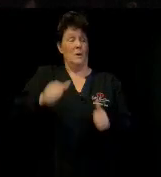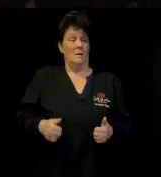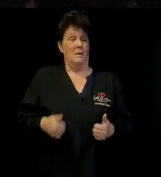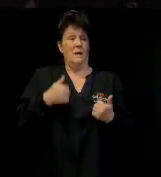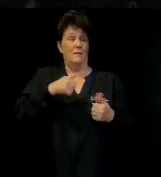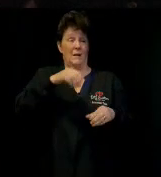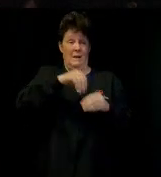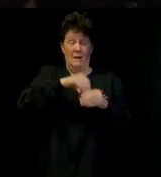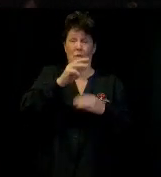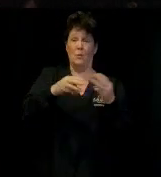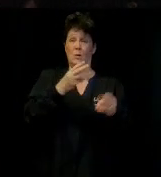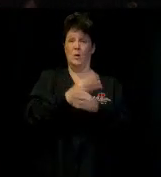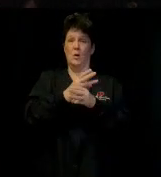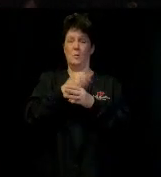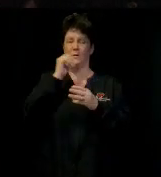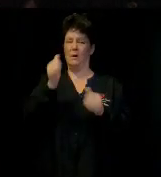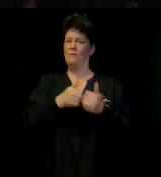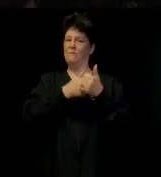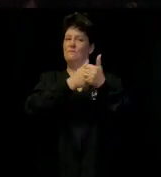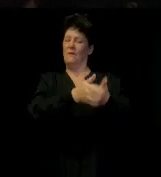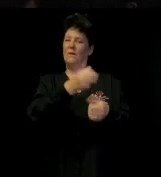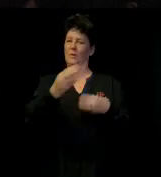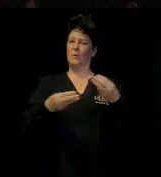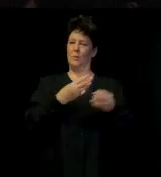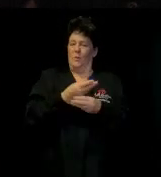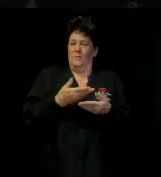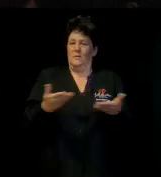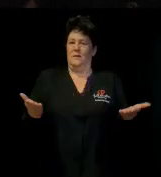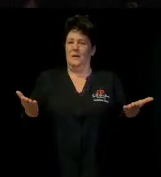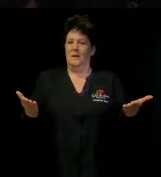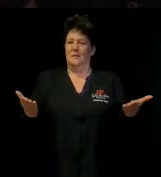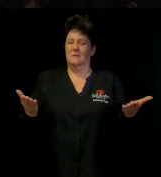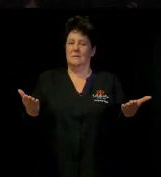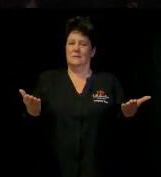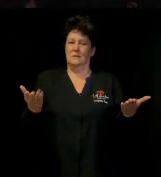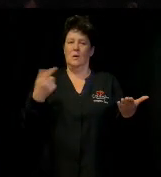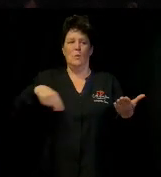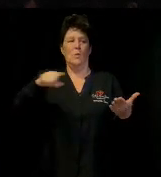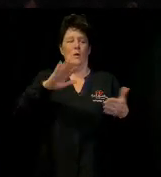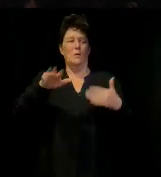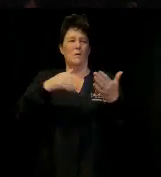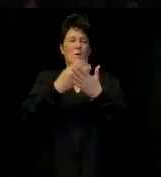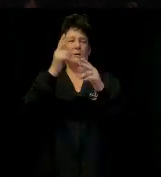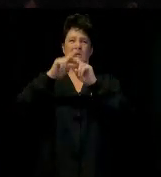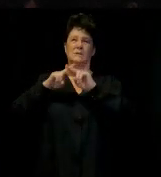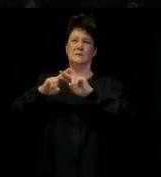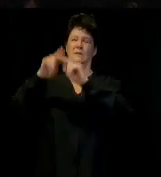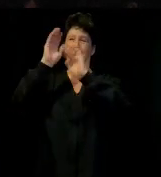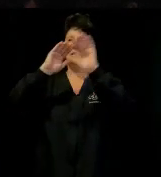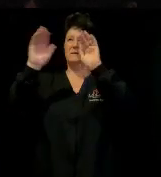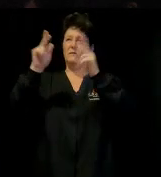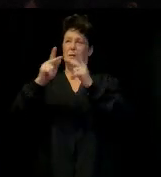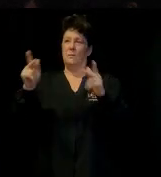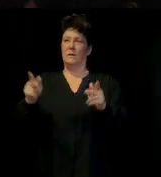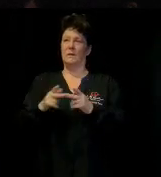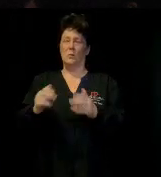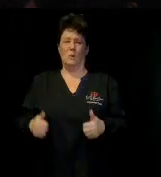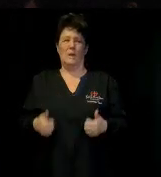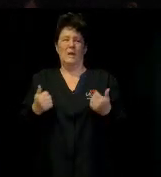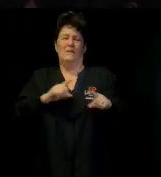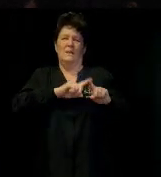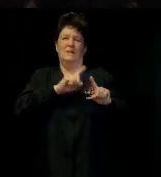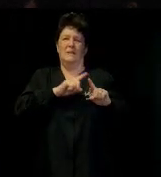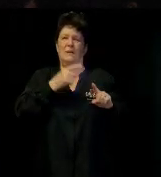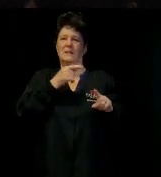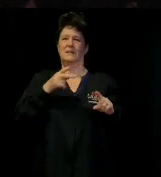heavenly places, far above all principalities and powers and might name that is named. We live from a different zip code, right? These are things that